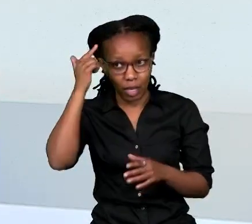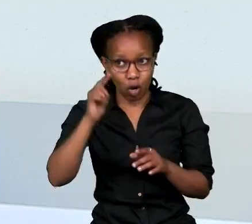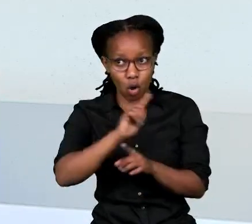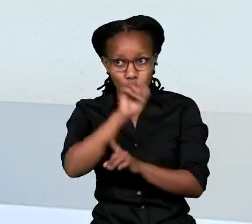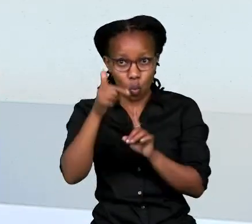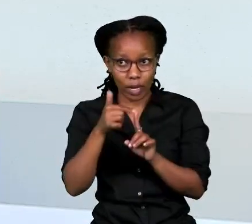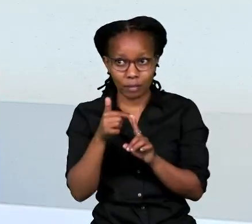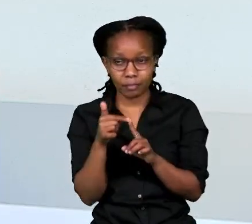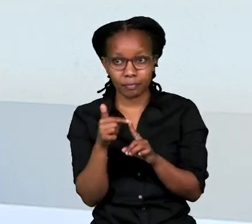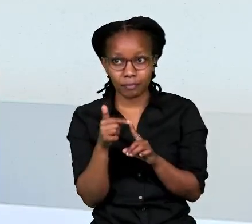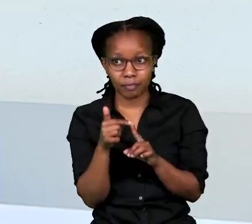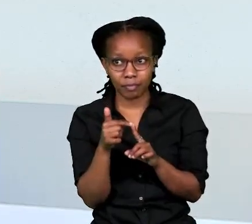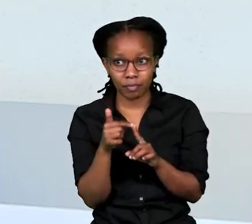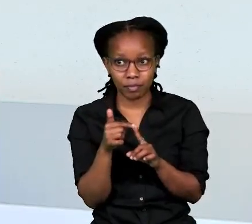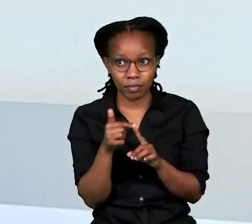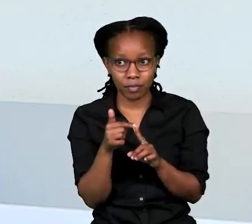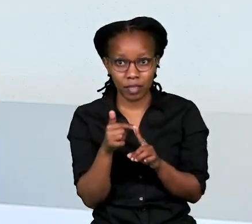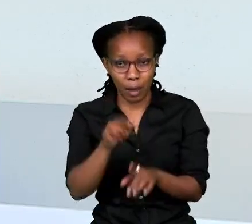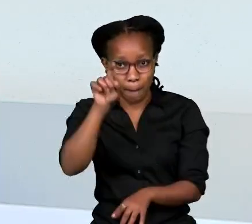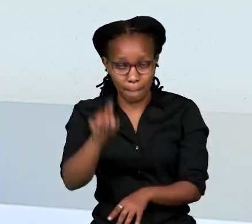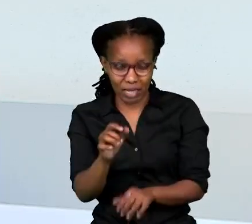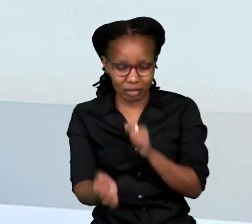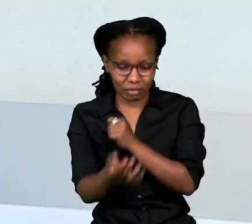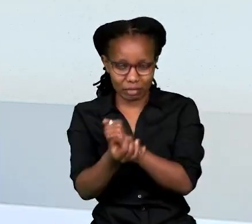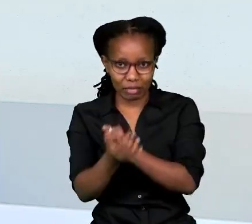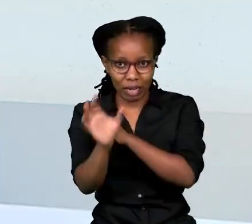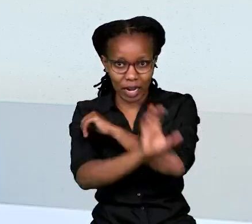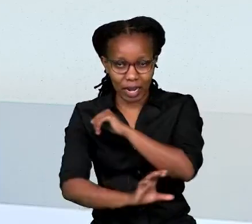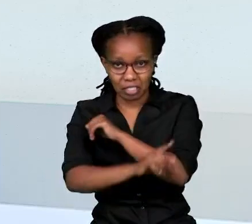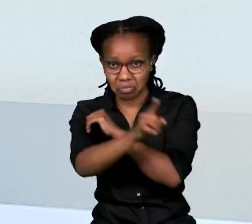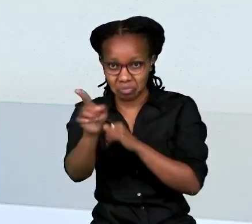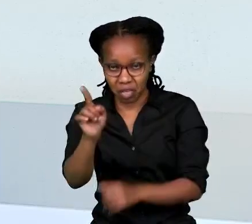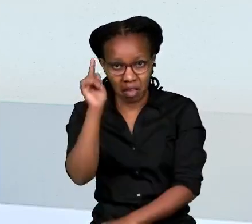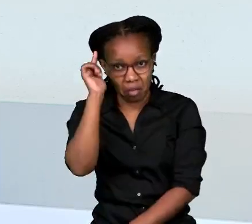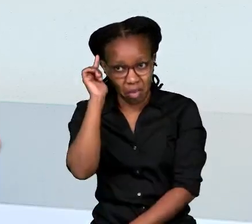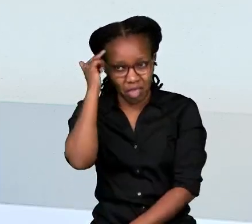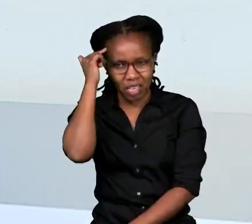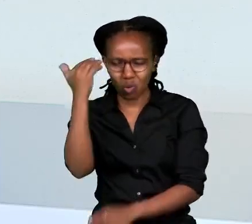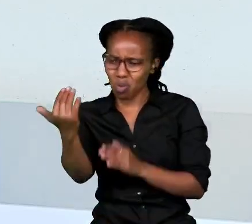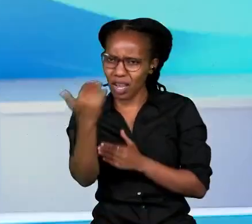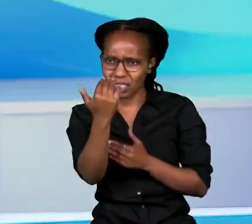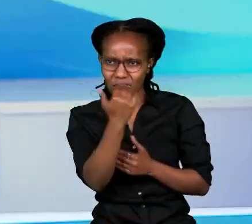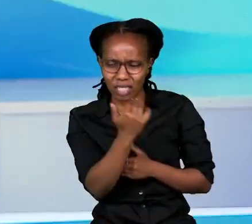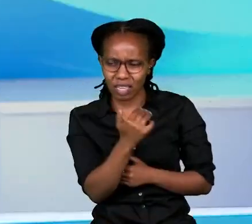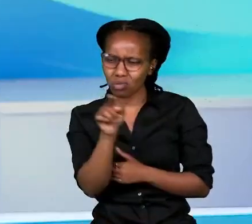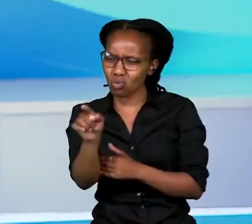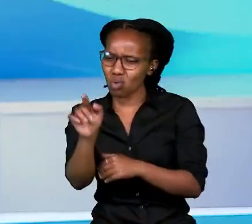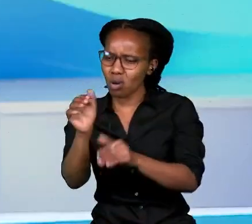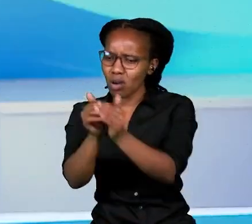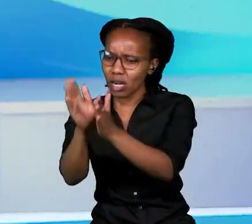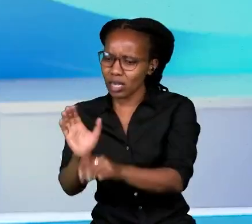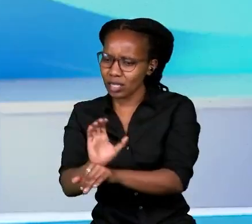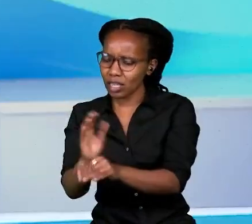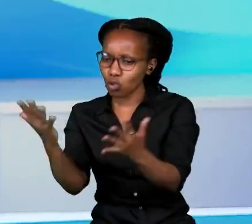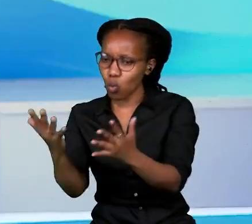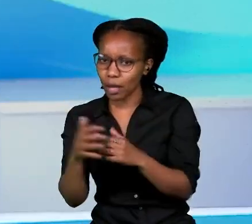today, yes, we have to make the nation understand, and I think that's why you kept on asking us, where have you been? But this is how we